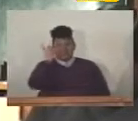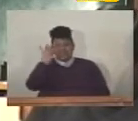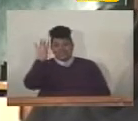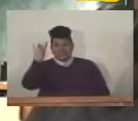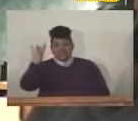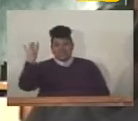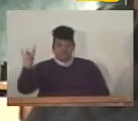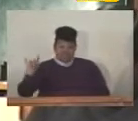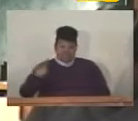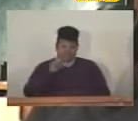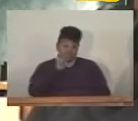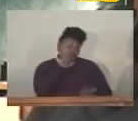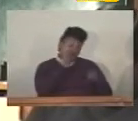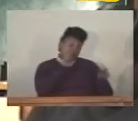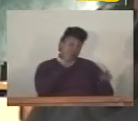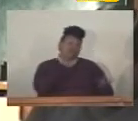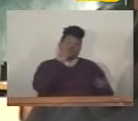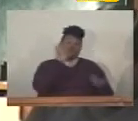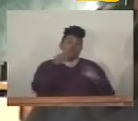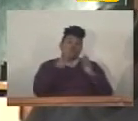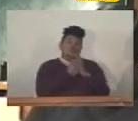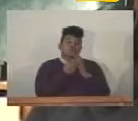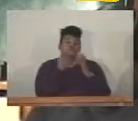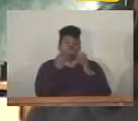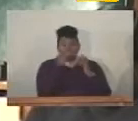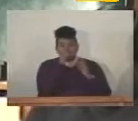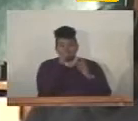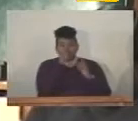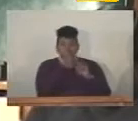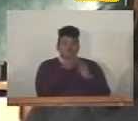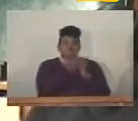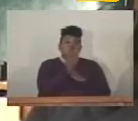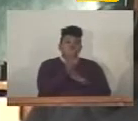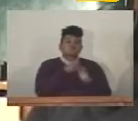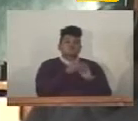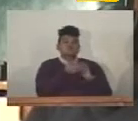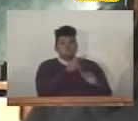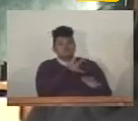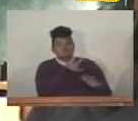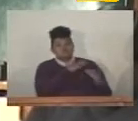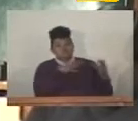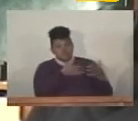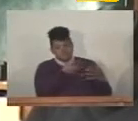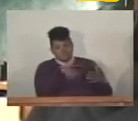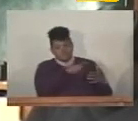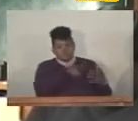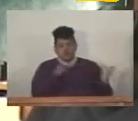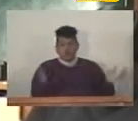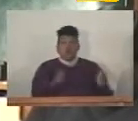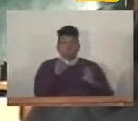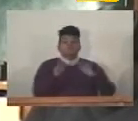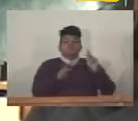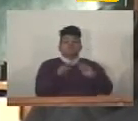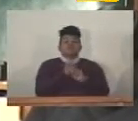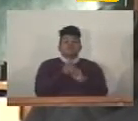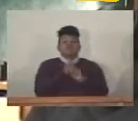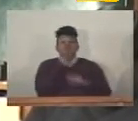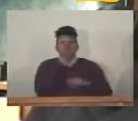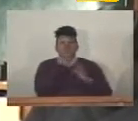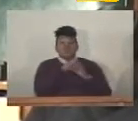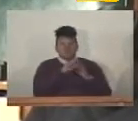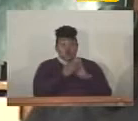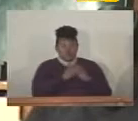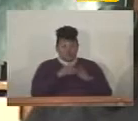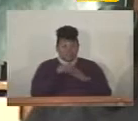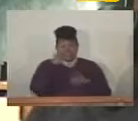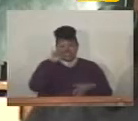Tell us where the guns are so we can get them. There is no caller ID. There is absolutely